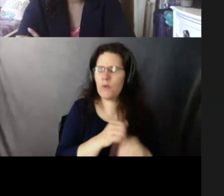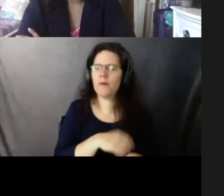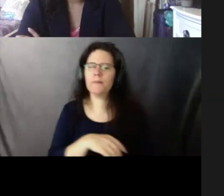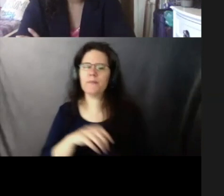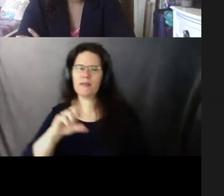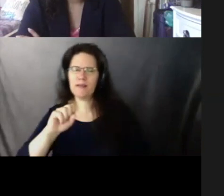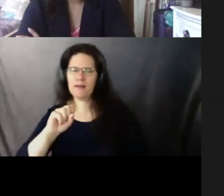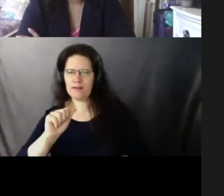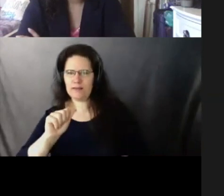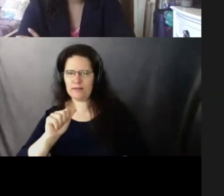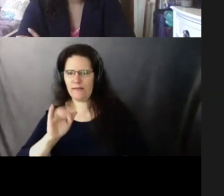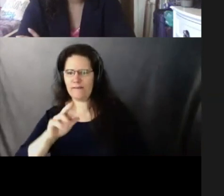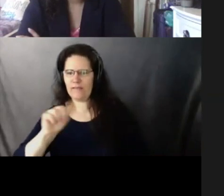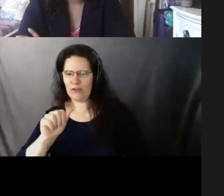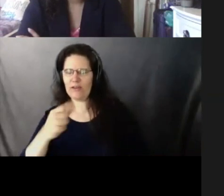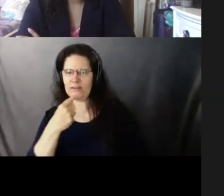okay.